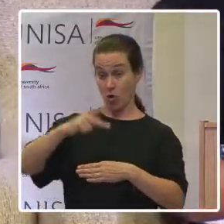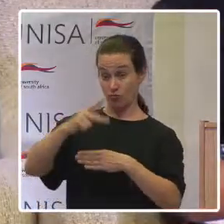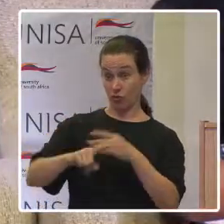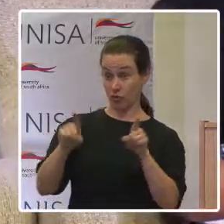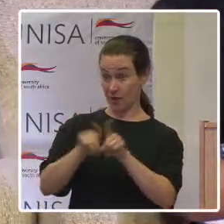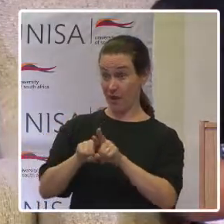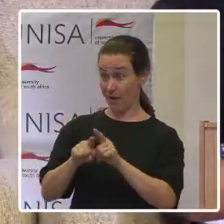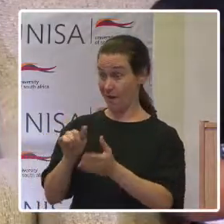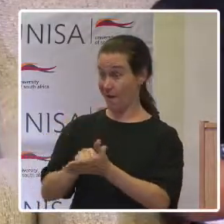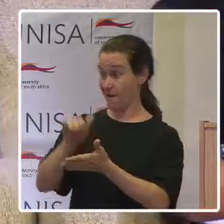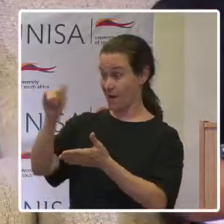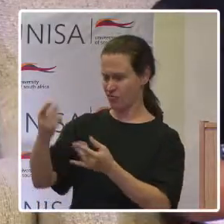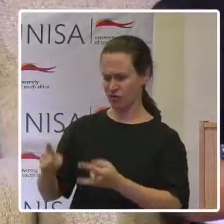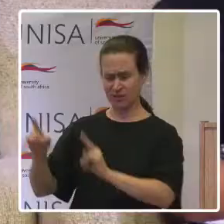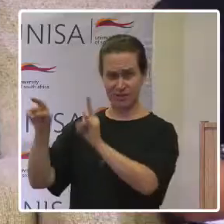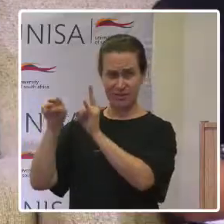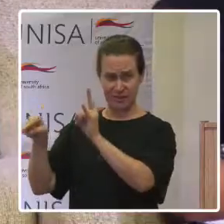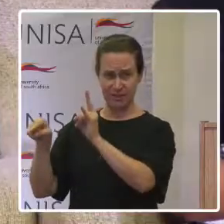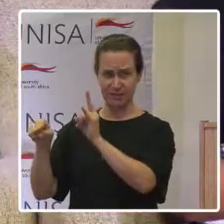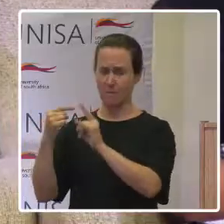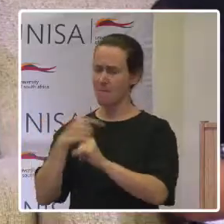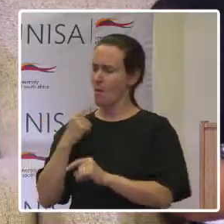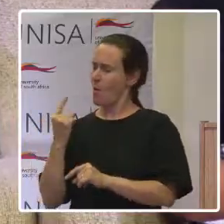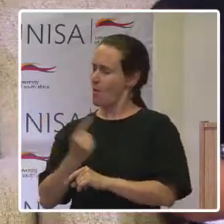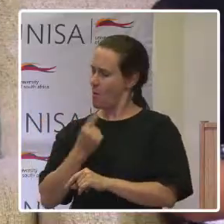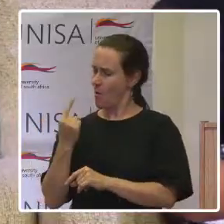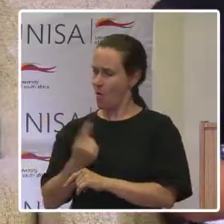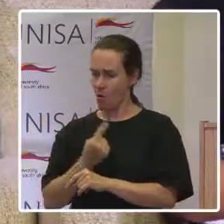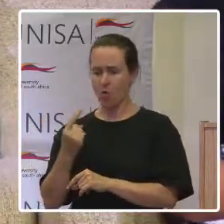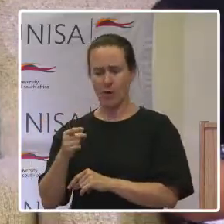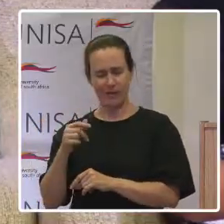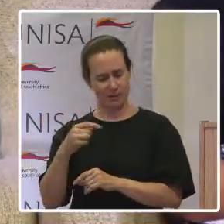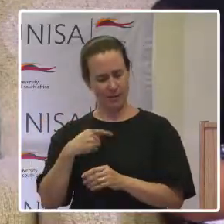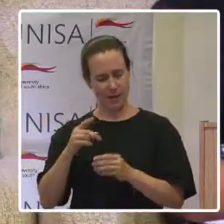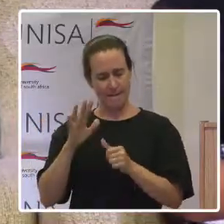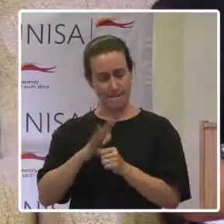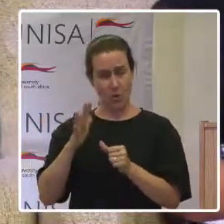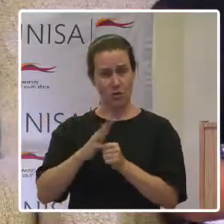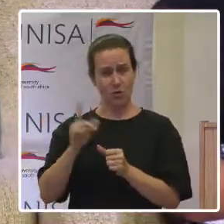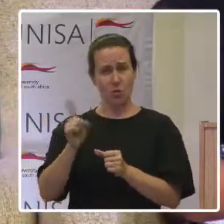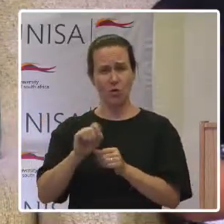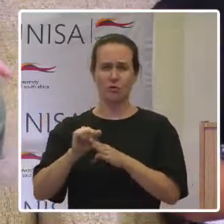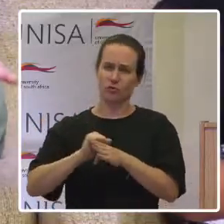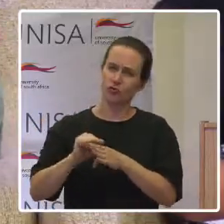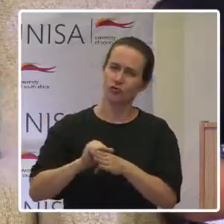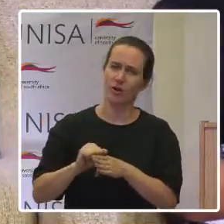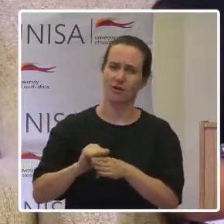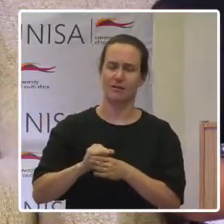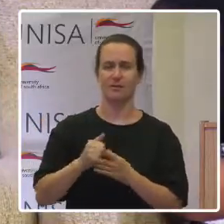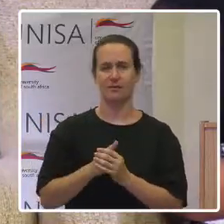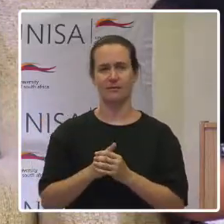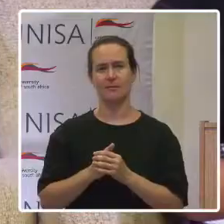Aerotropolis, I will always harp on the training side of things. We